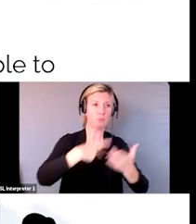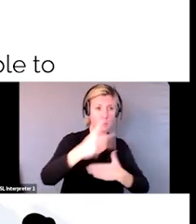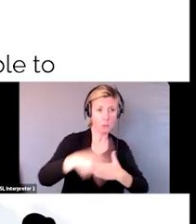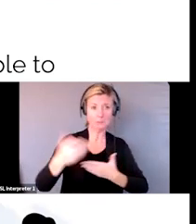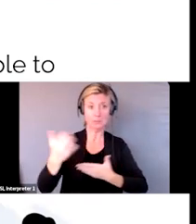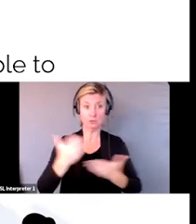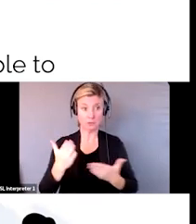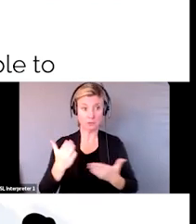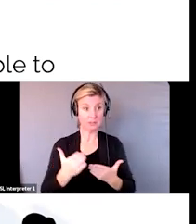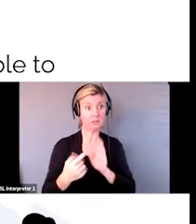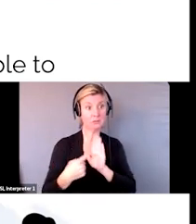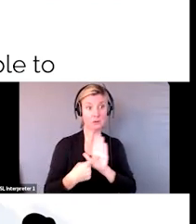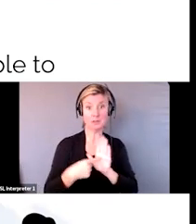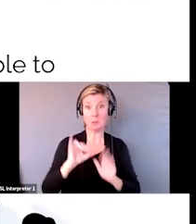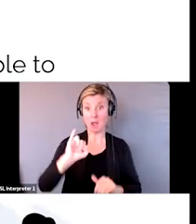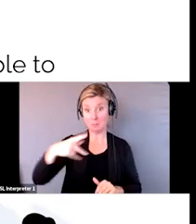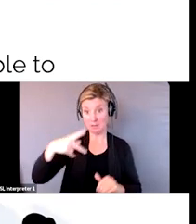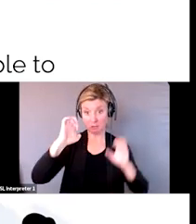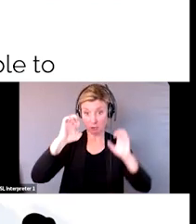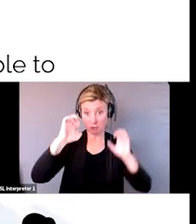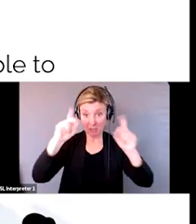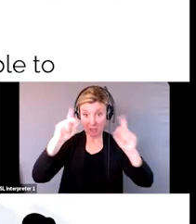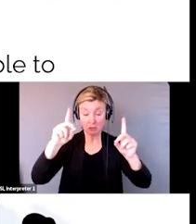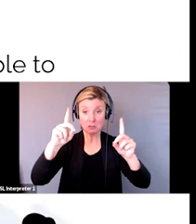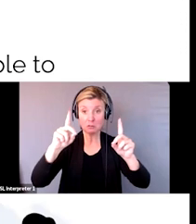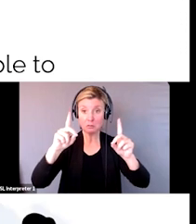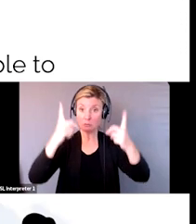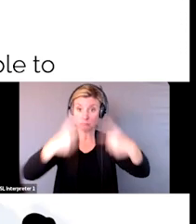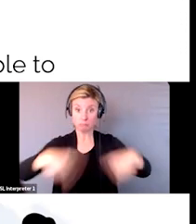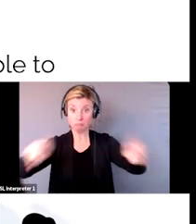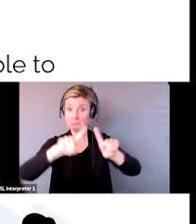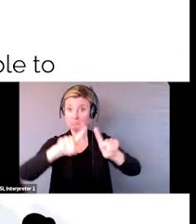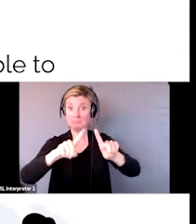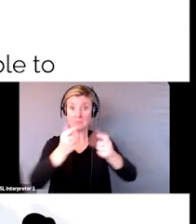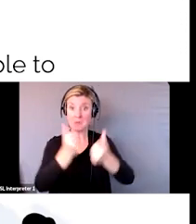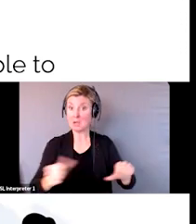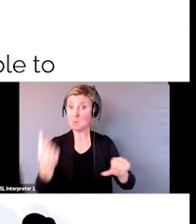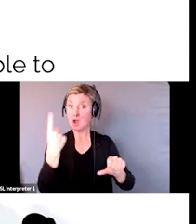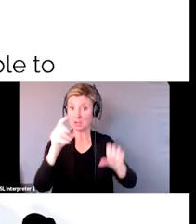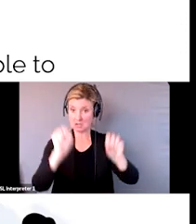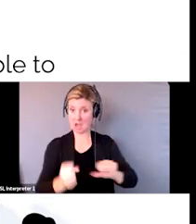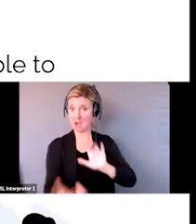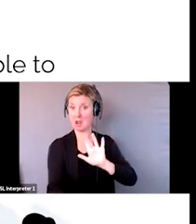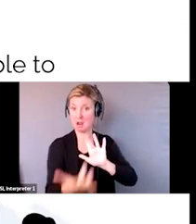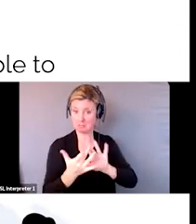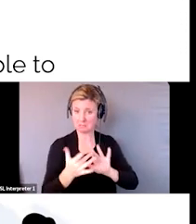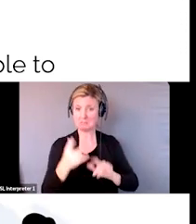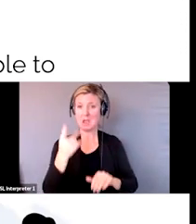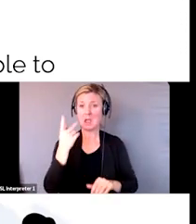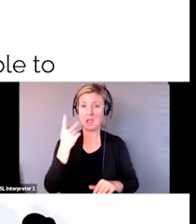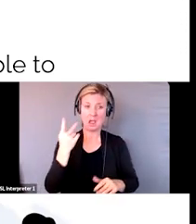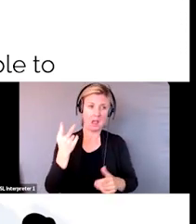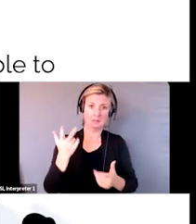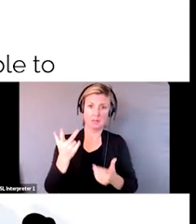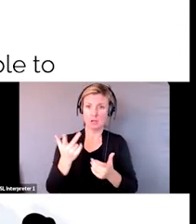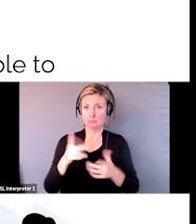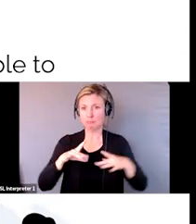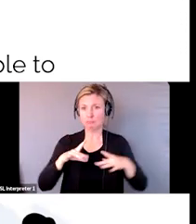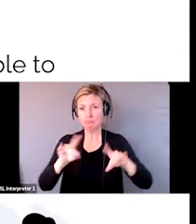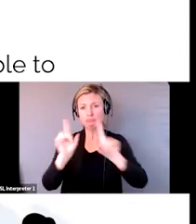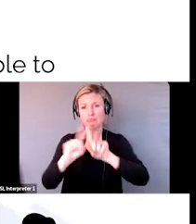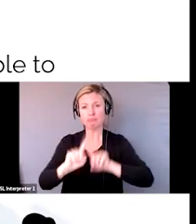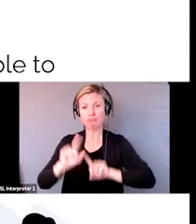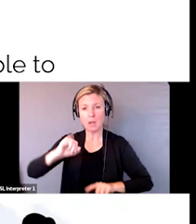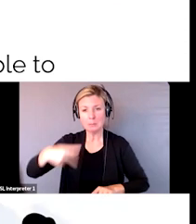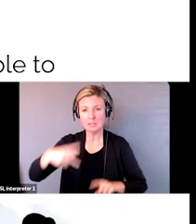available to anyone. Anyone in the public, you can access that. So that is basic IP education, a lot of the things that we've talked